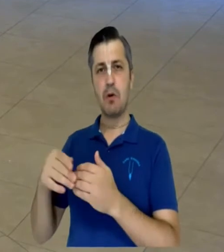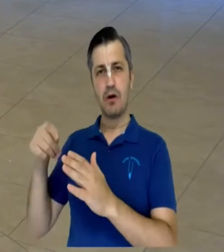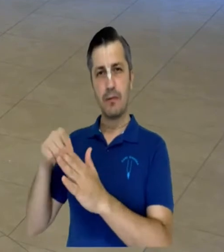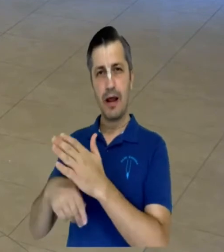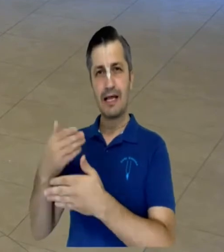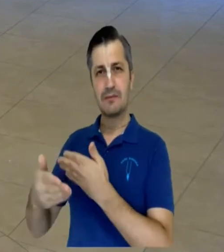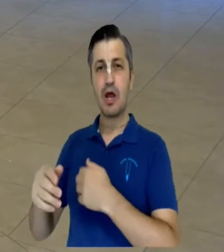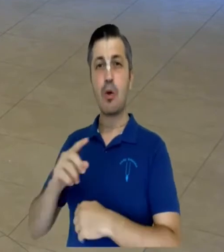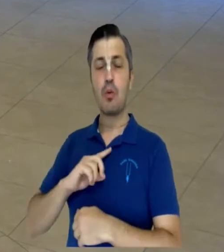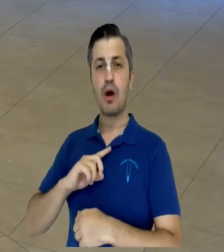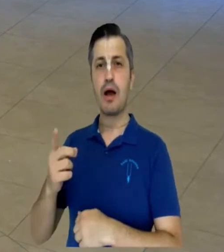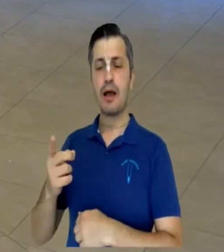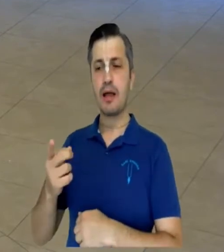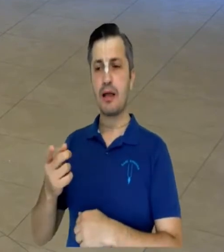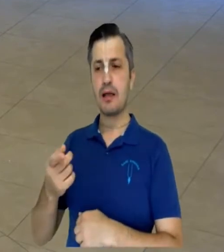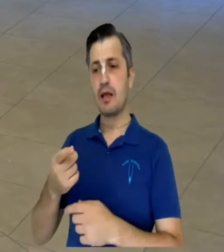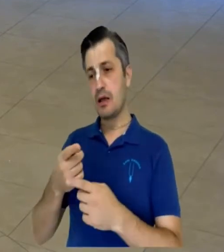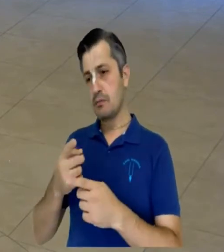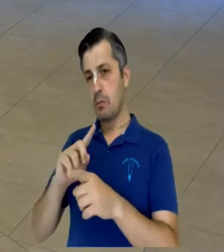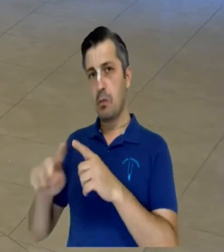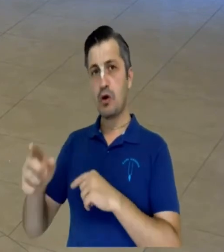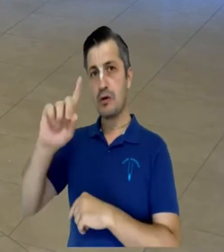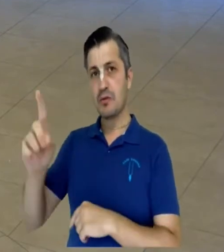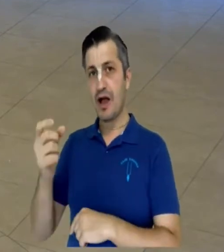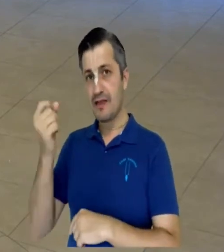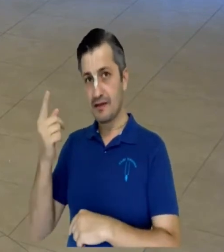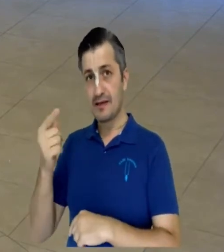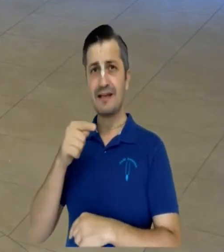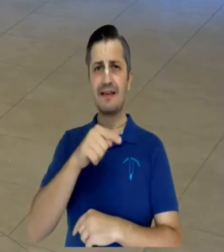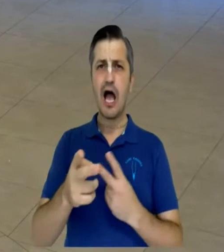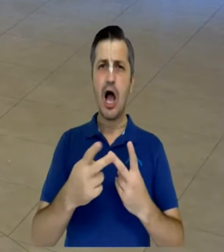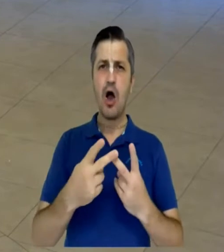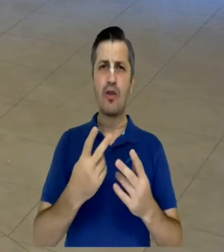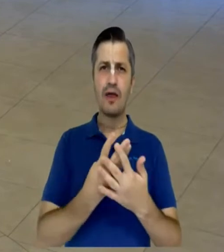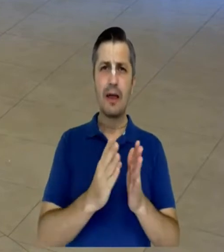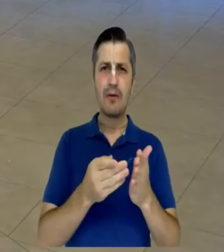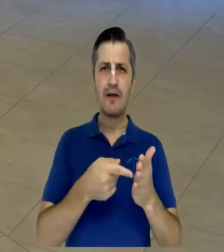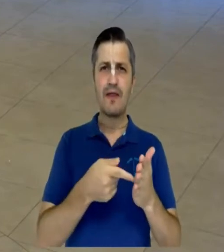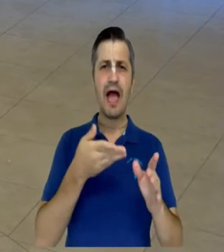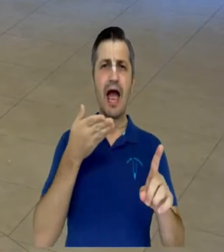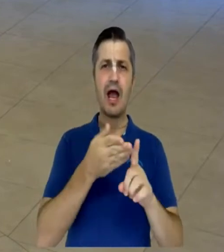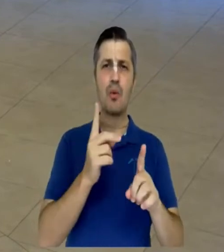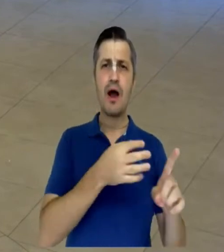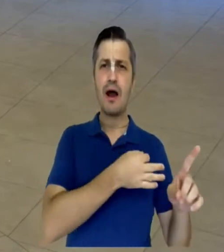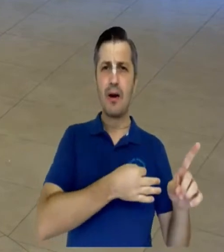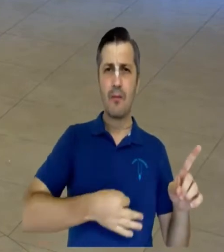delegated to the Brahmana class or the Dvija Bandhus. So, in order to study the Veda, in order to hear the